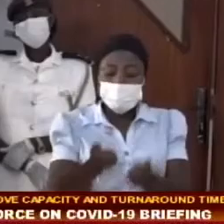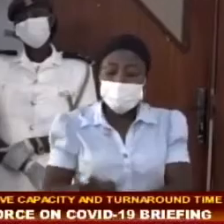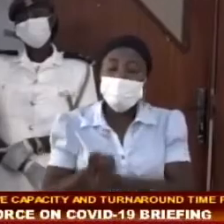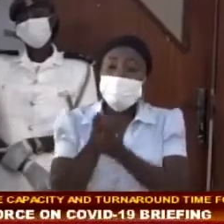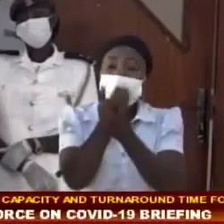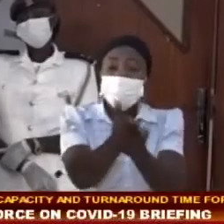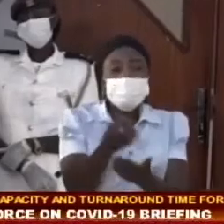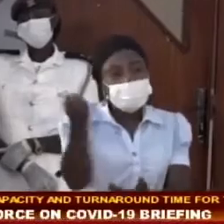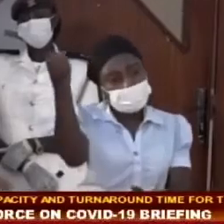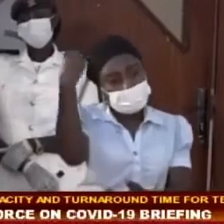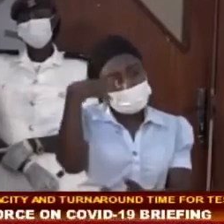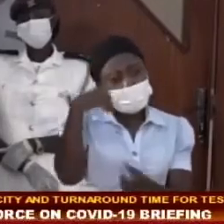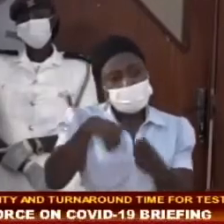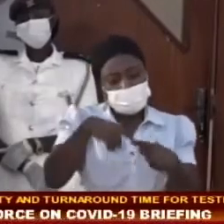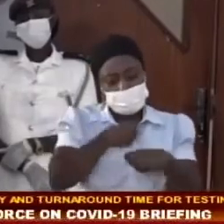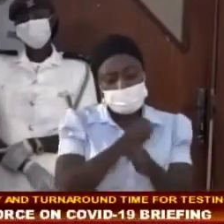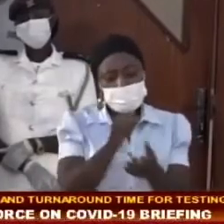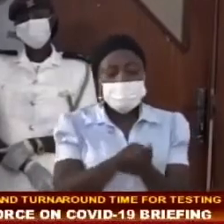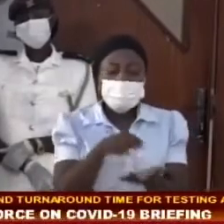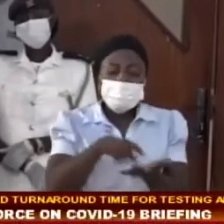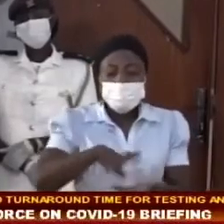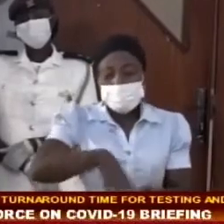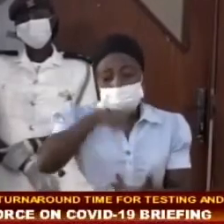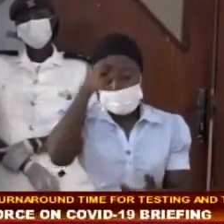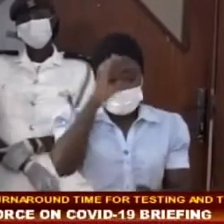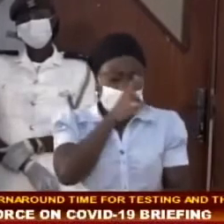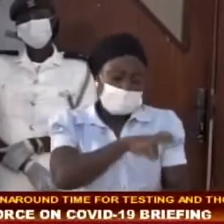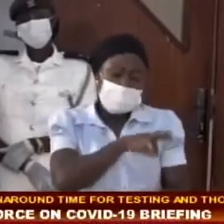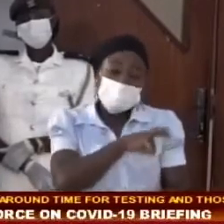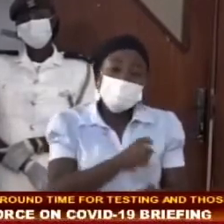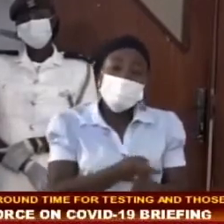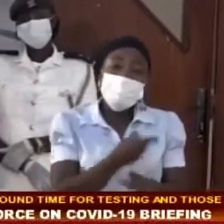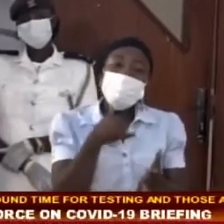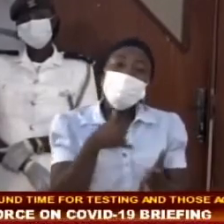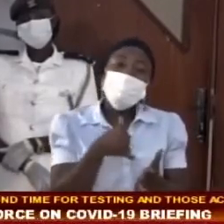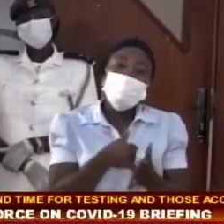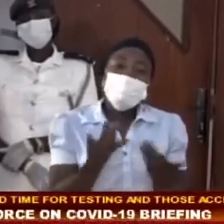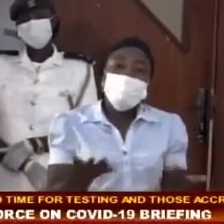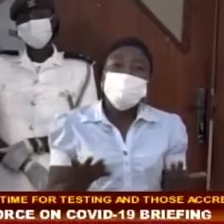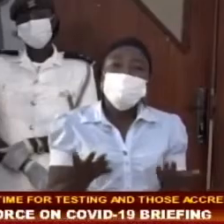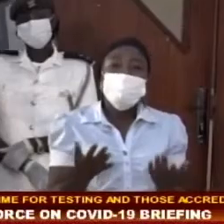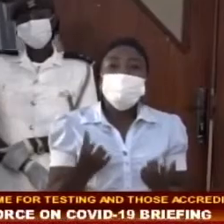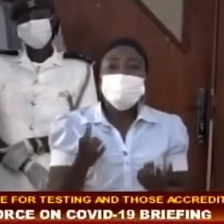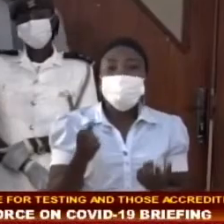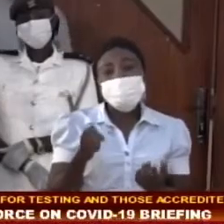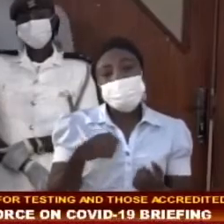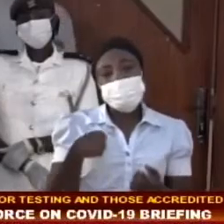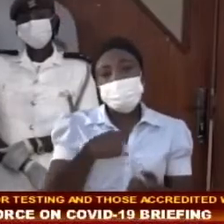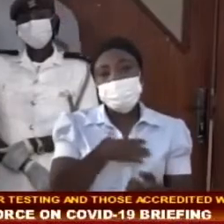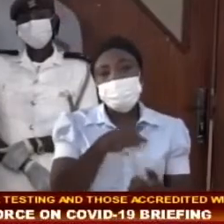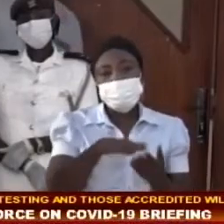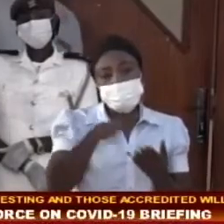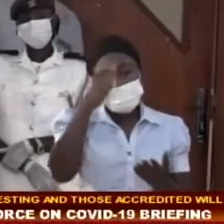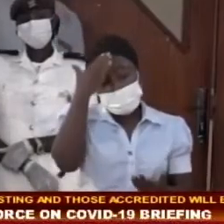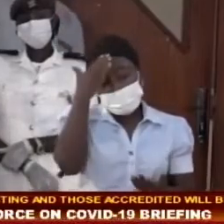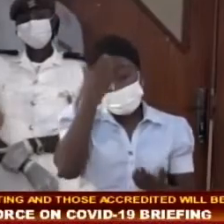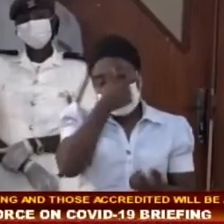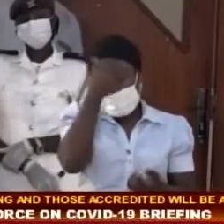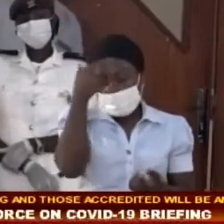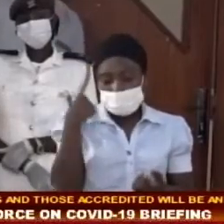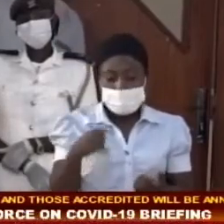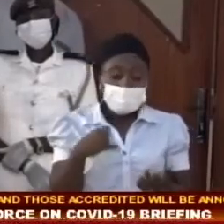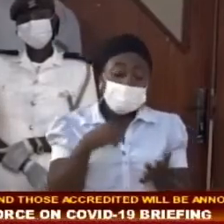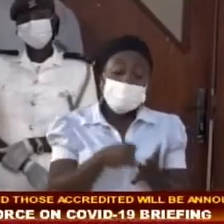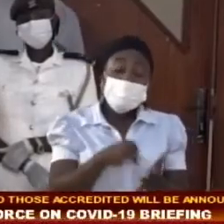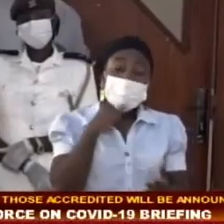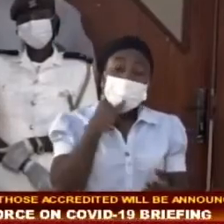gbaa tupu ebide mkpọchisi a. Ndị nke na-enwetabeghị ka o kwesịrị gbaa ihe a na-eme maka ha. Ebe anyị lekwara na ya na otu